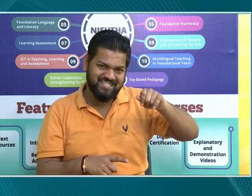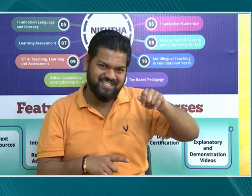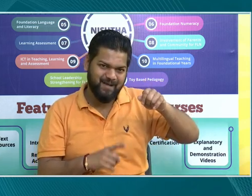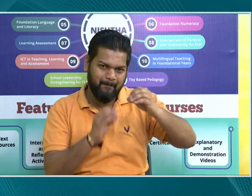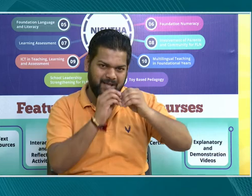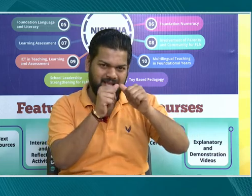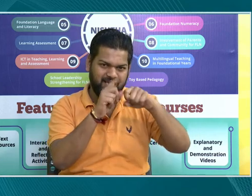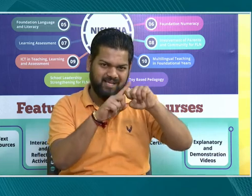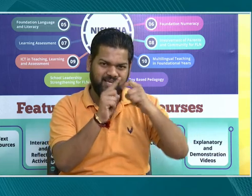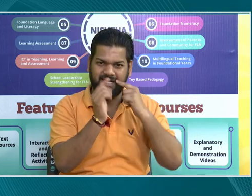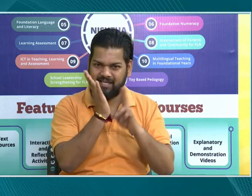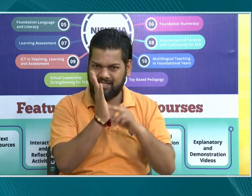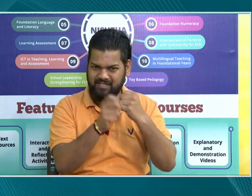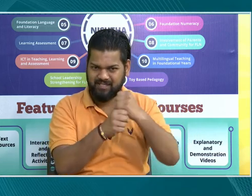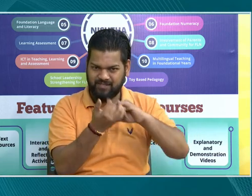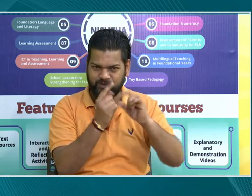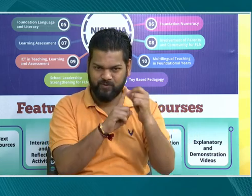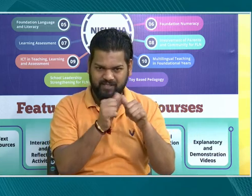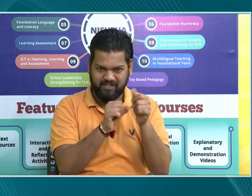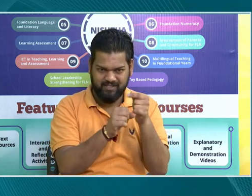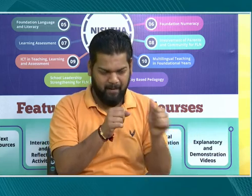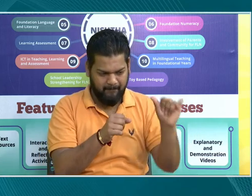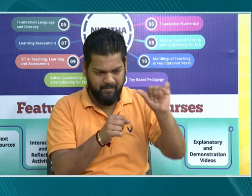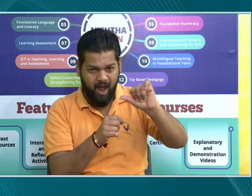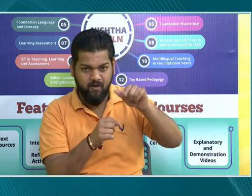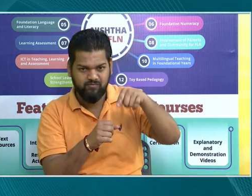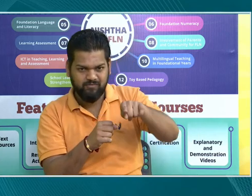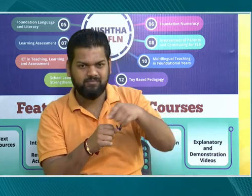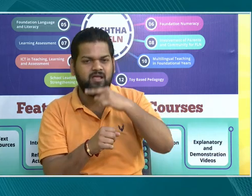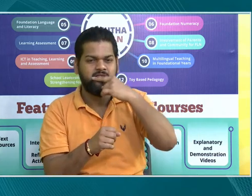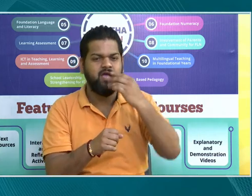Let me add some red color to it.